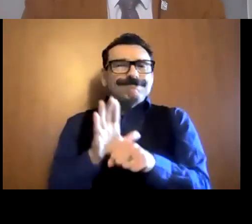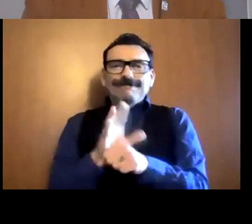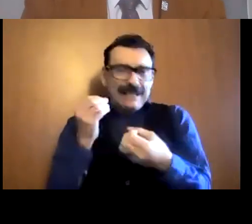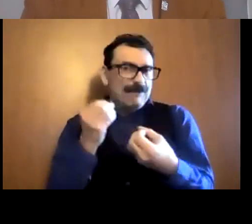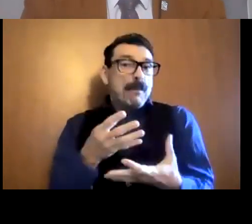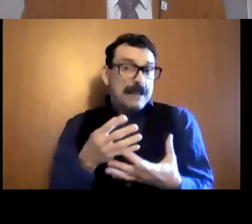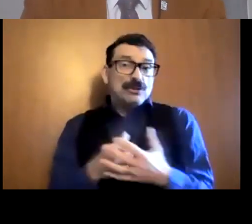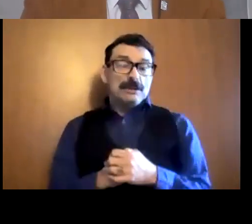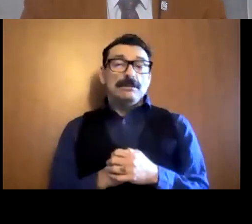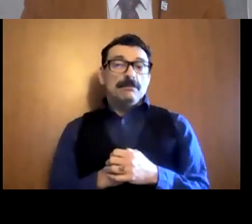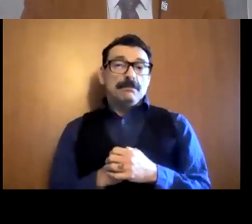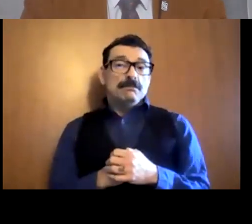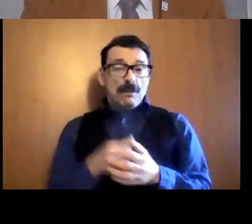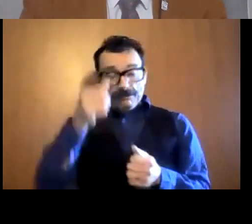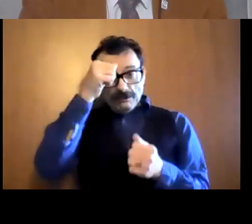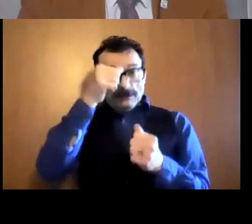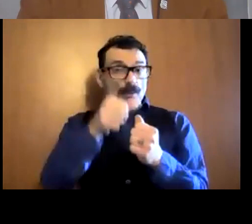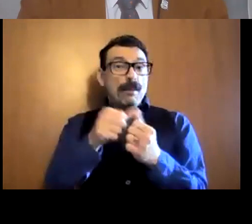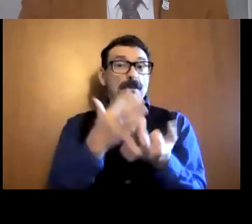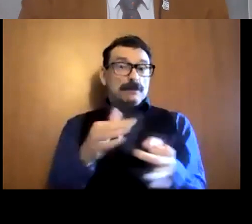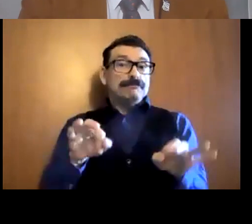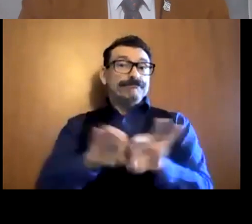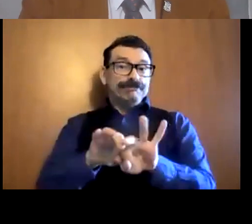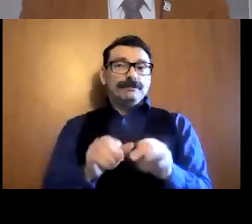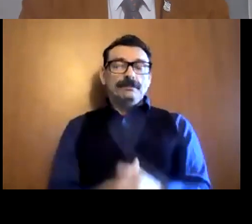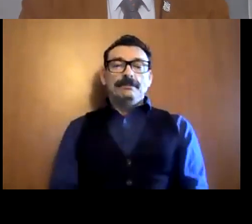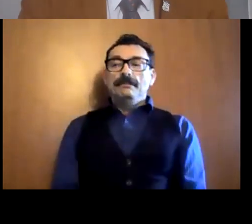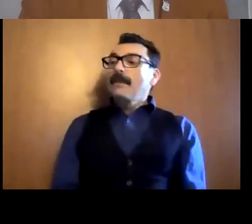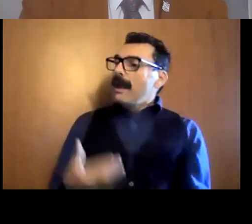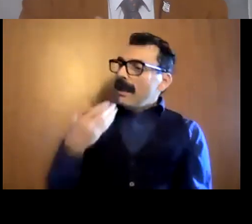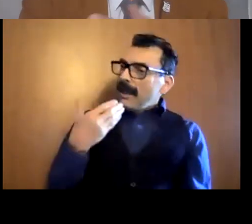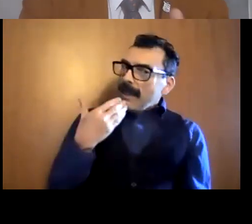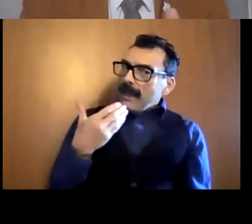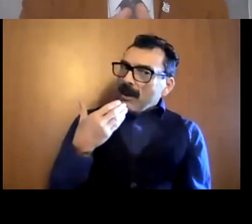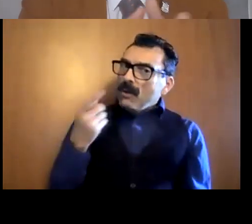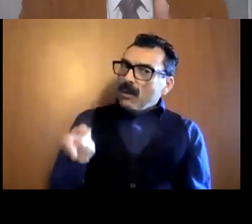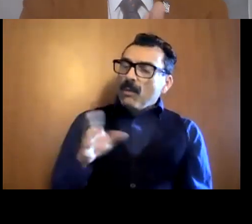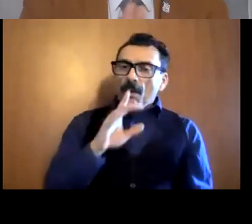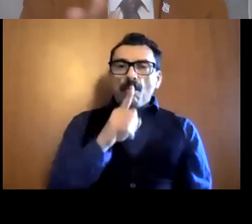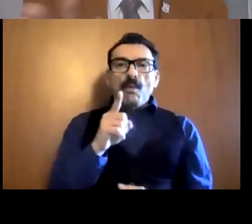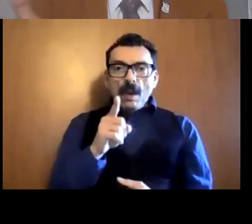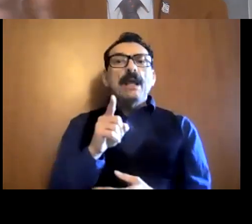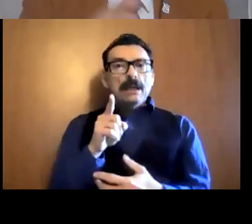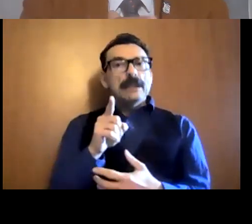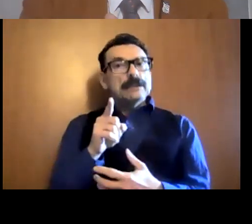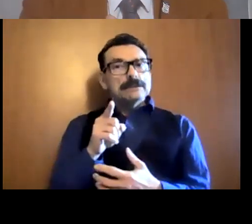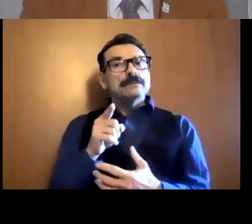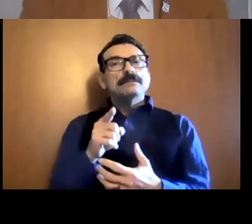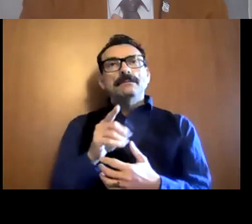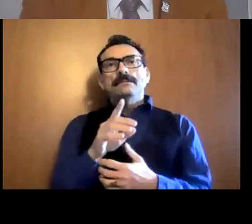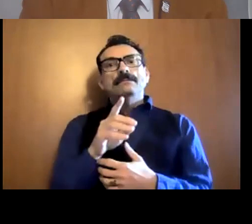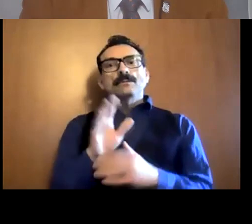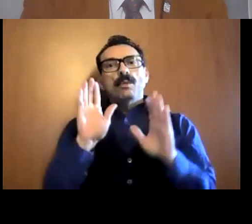those things in mind. Thank you for that, and you know, really excellent and important points.